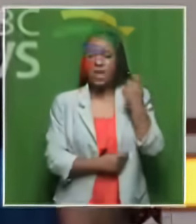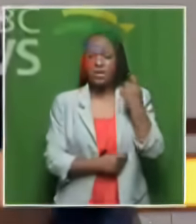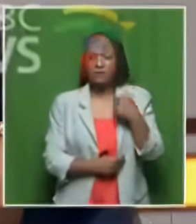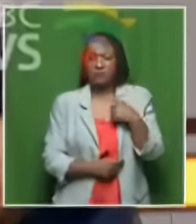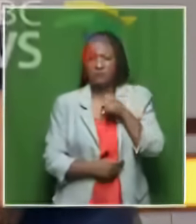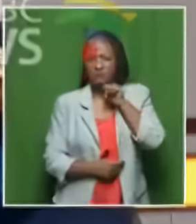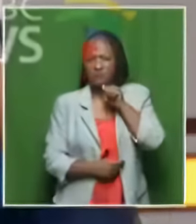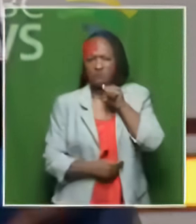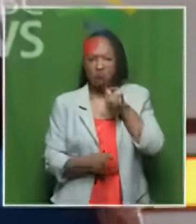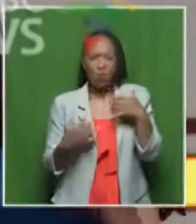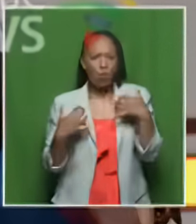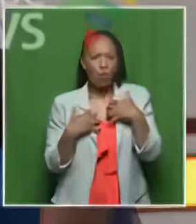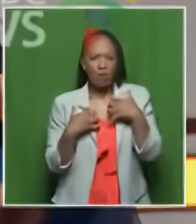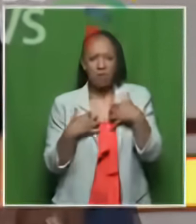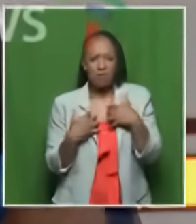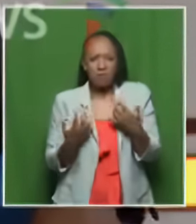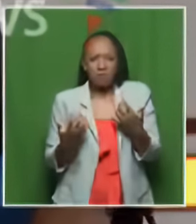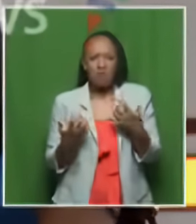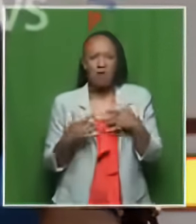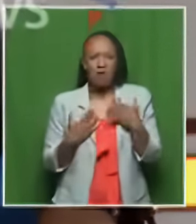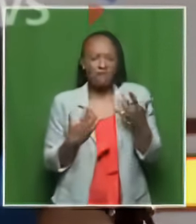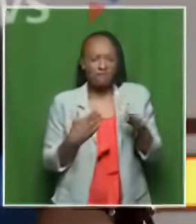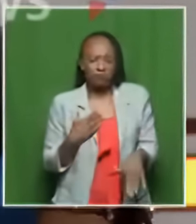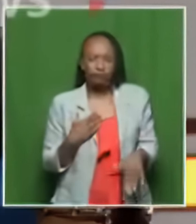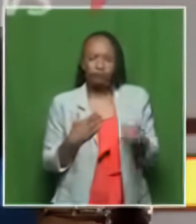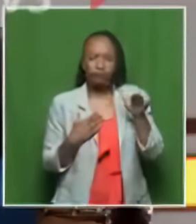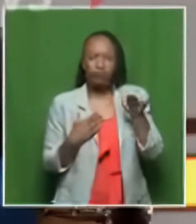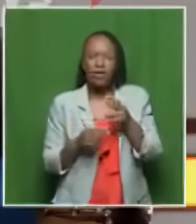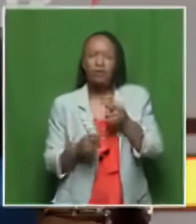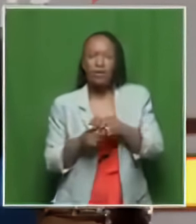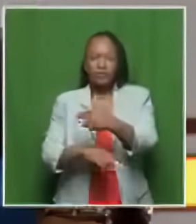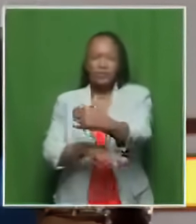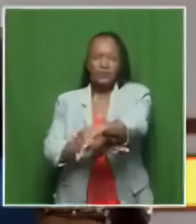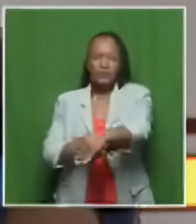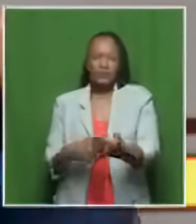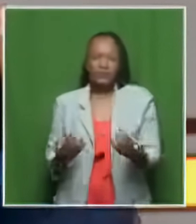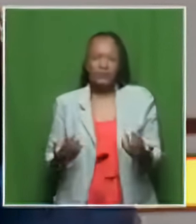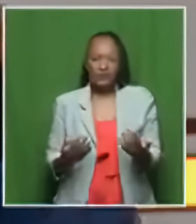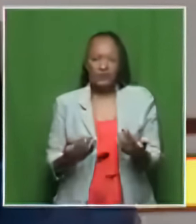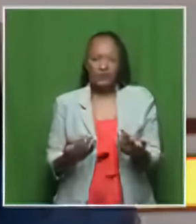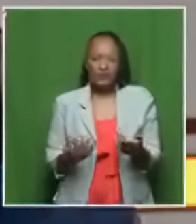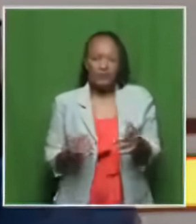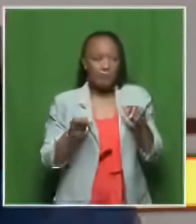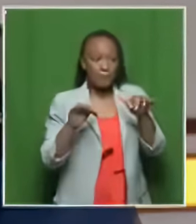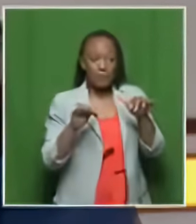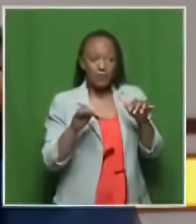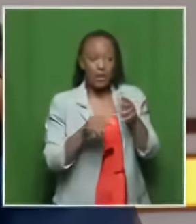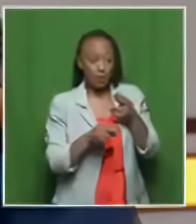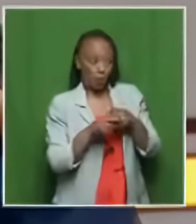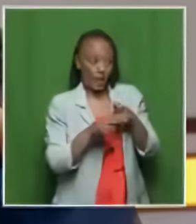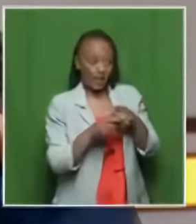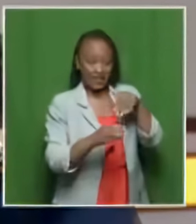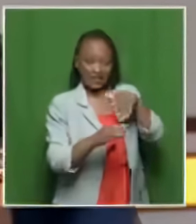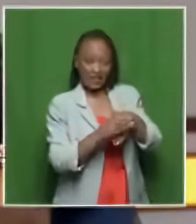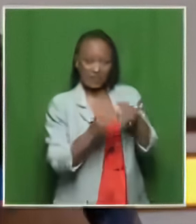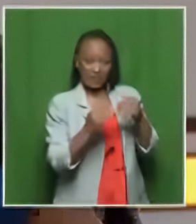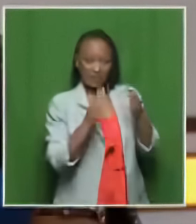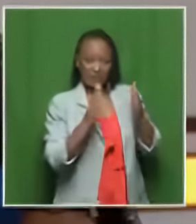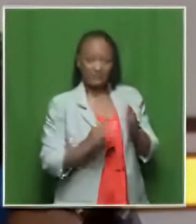worry because we already live that life. Our toilets are outside. So these people, their toilets as we speak